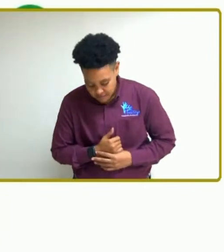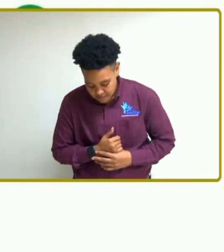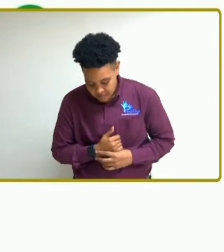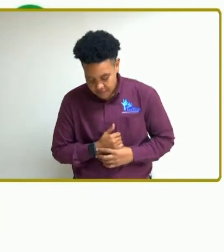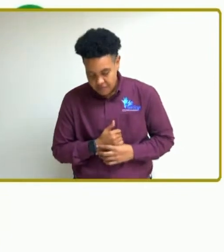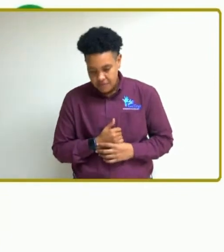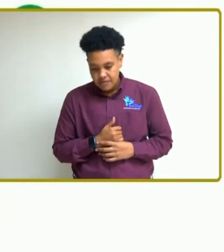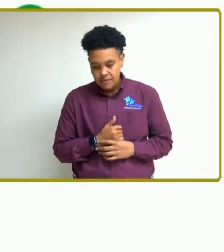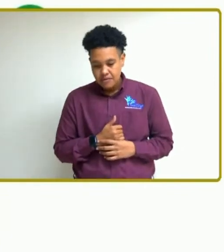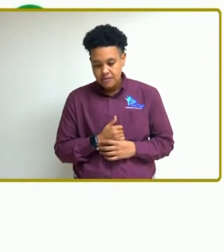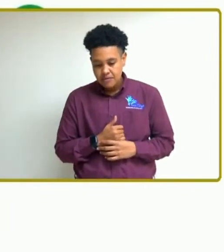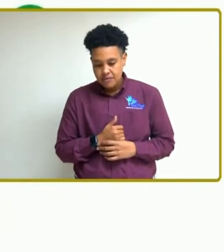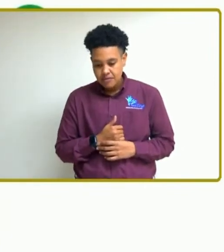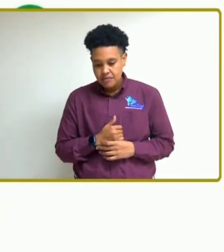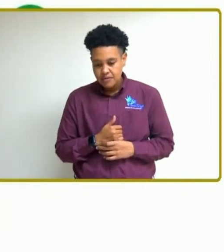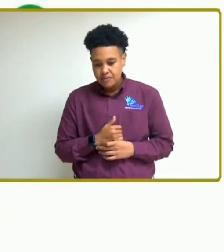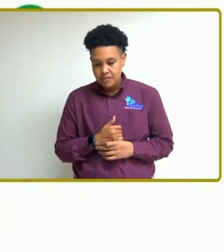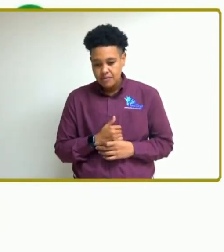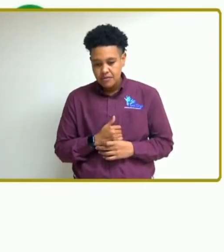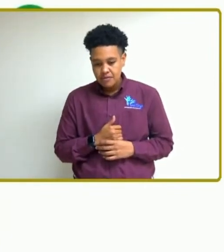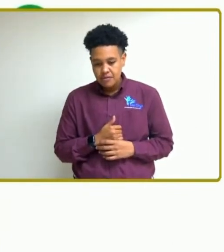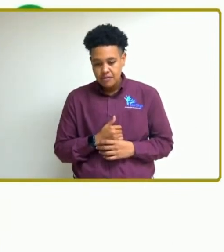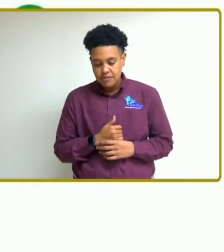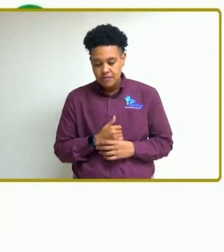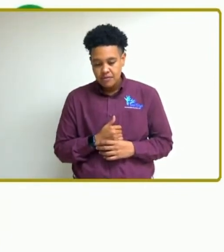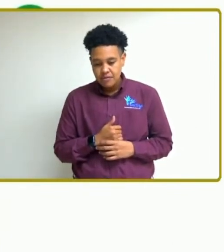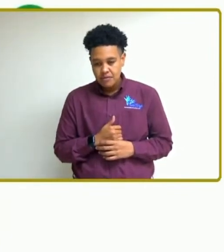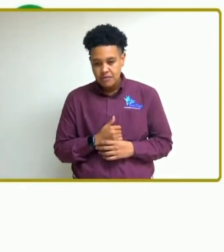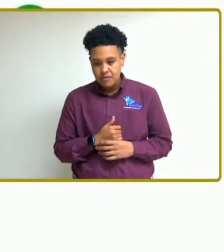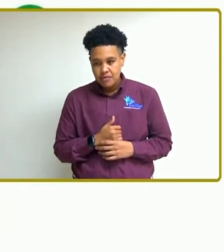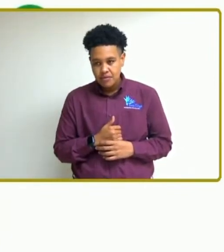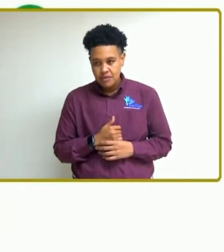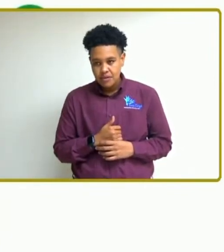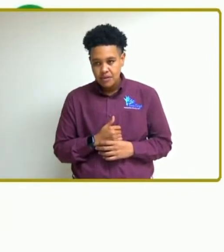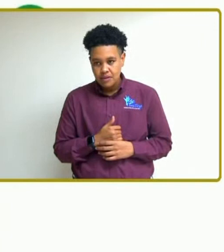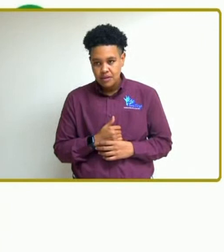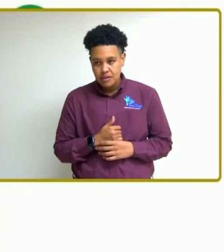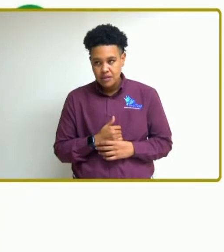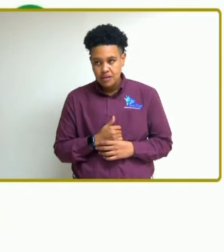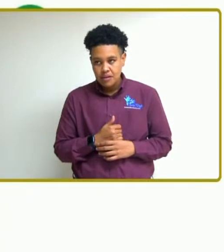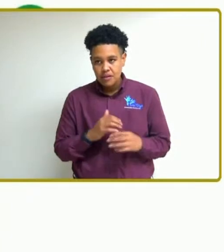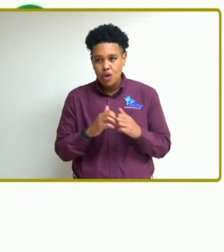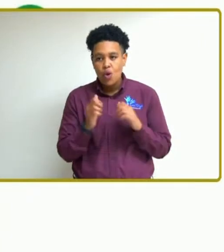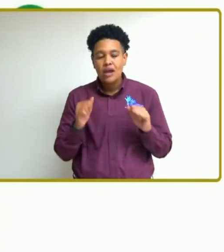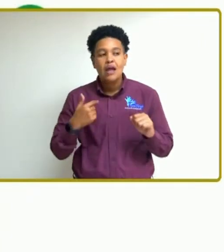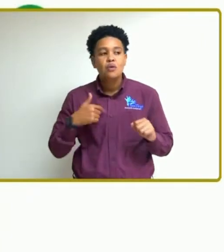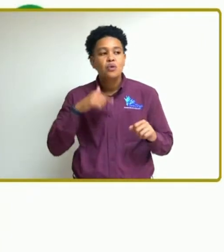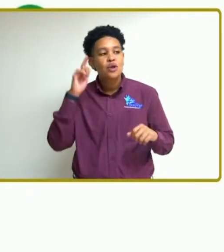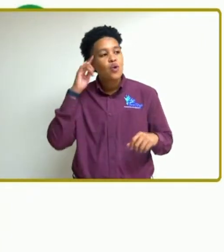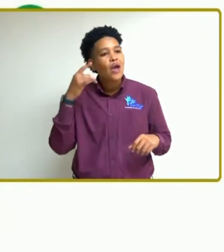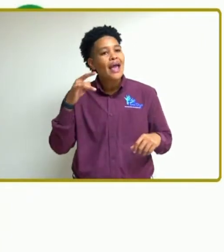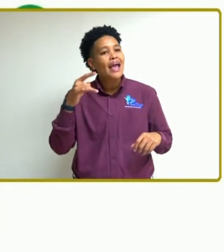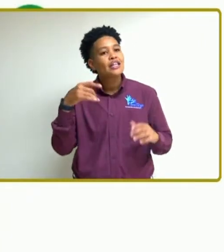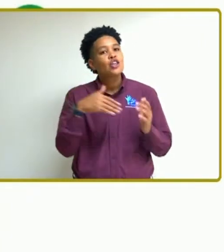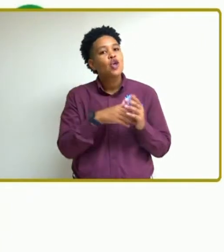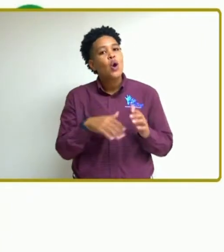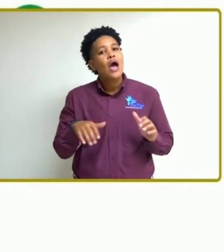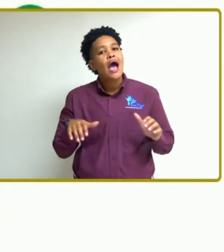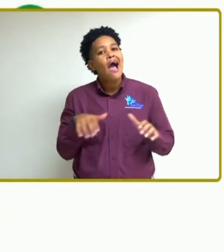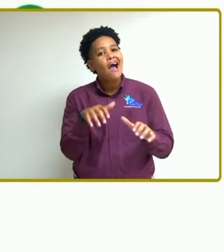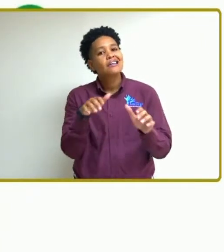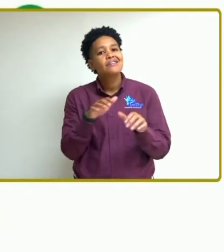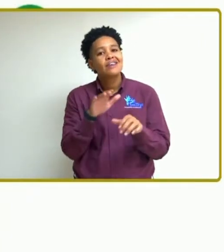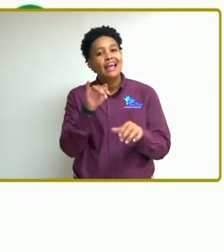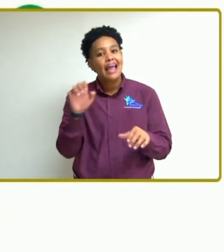can we, here in Jamaica now, know that, all right, if we see 18,000 active, we know that these are actually active. So